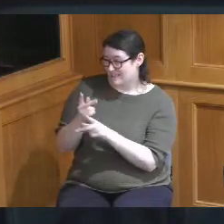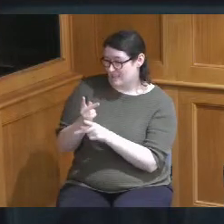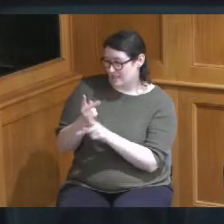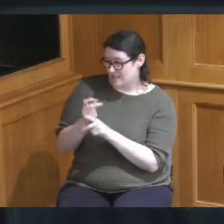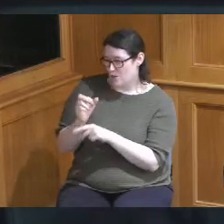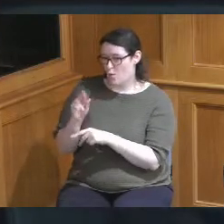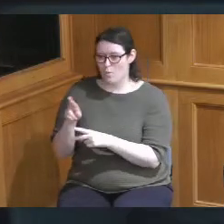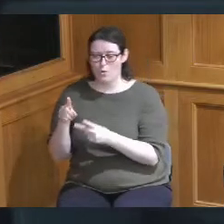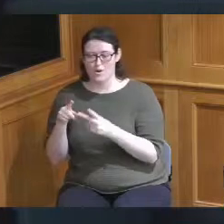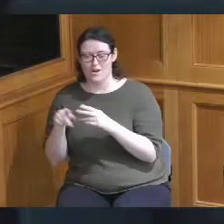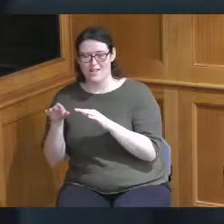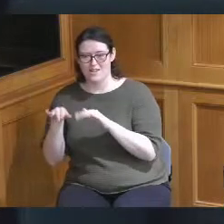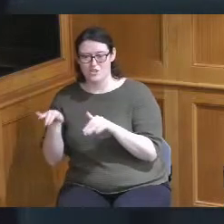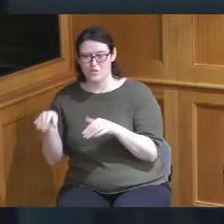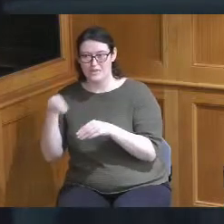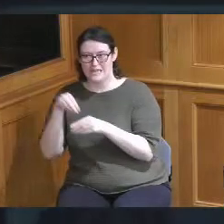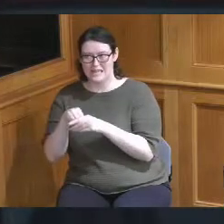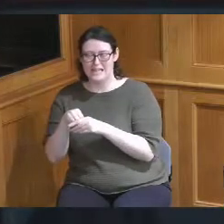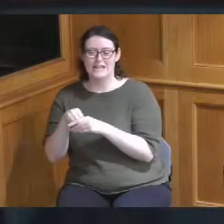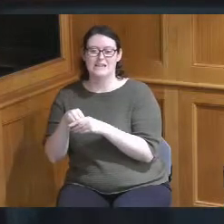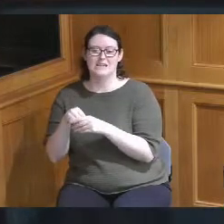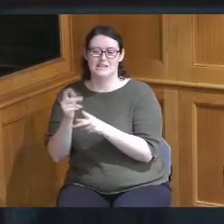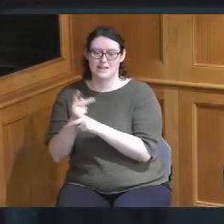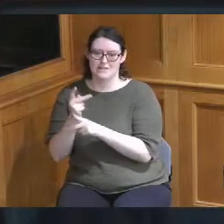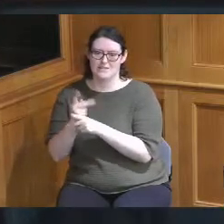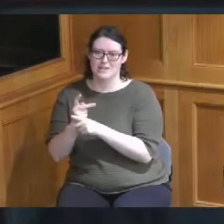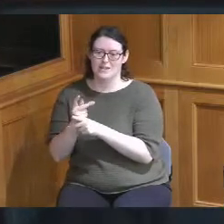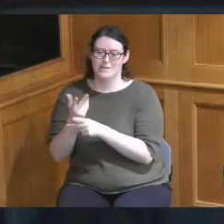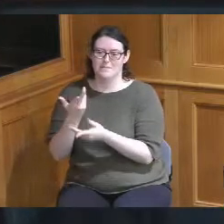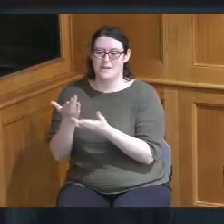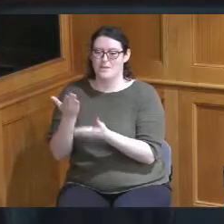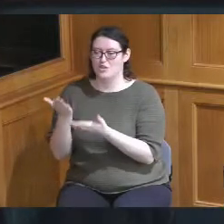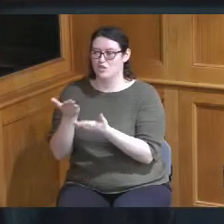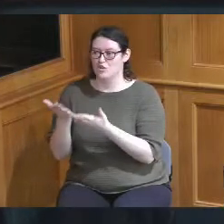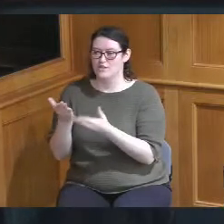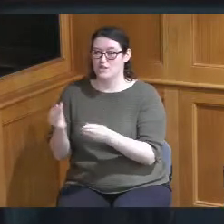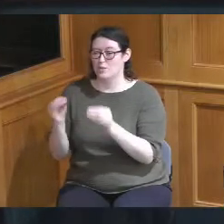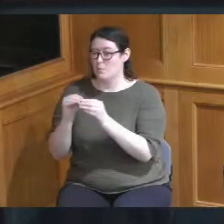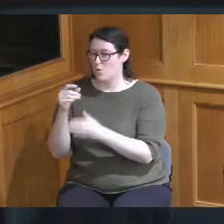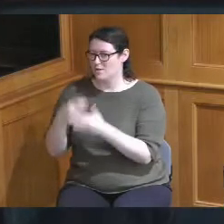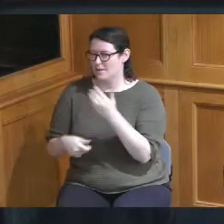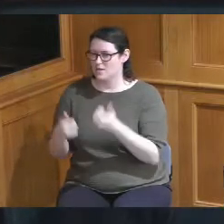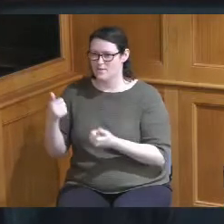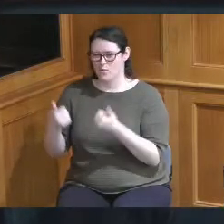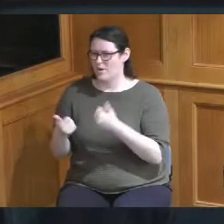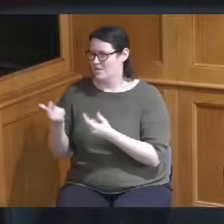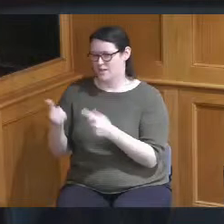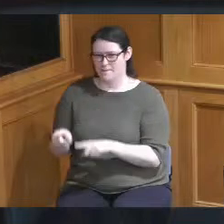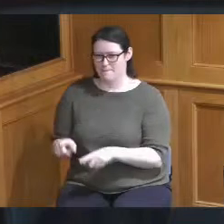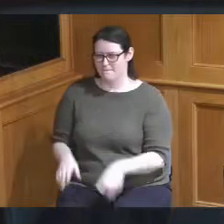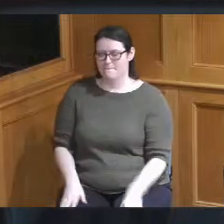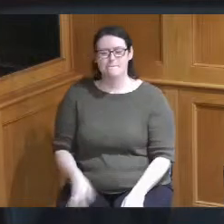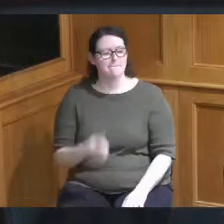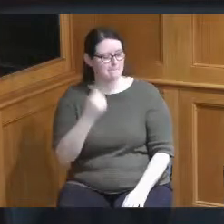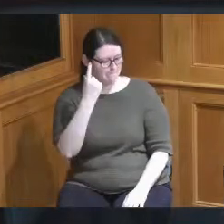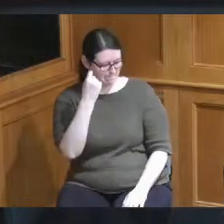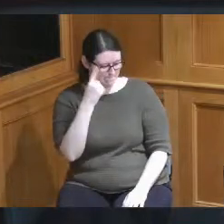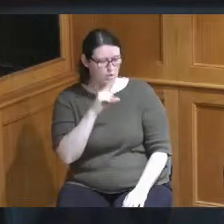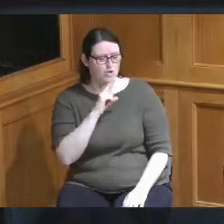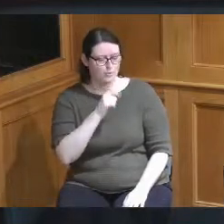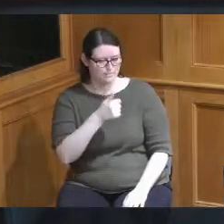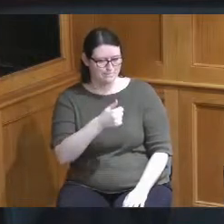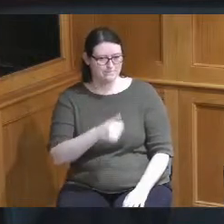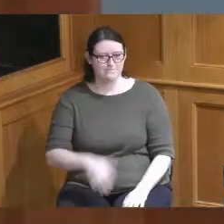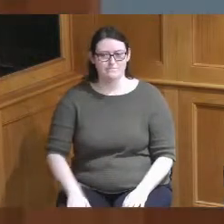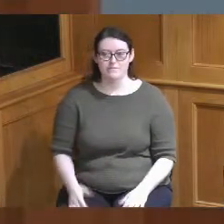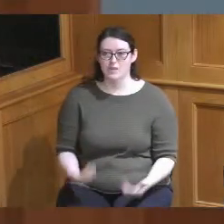custody, or the kids in custody being, the services to them being more expensive. So those are my two questions. Absolutely.